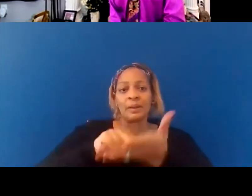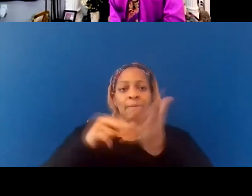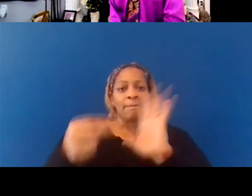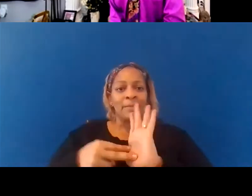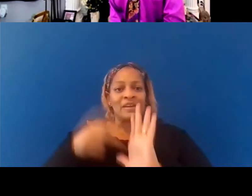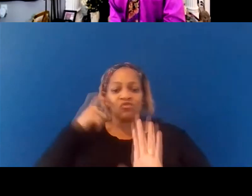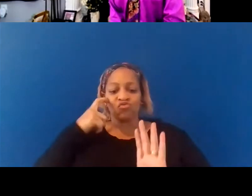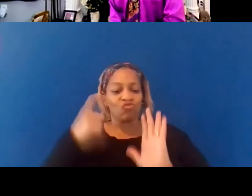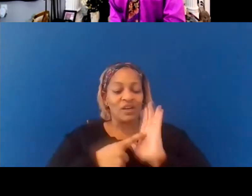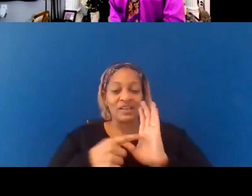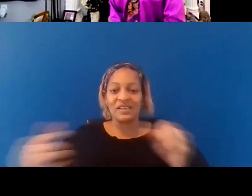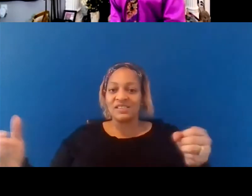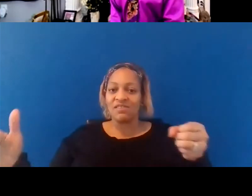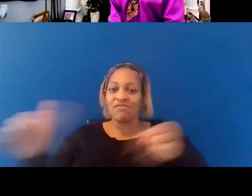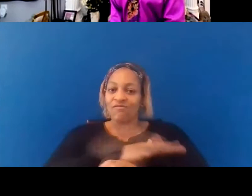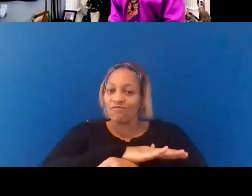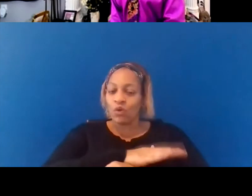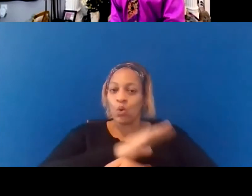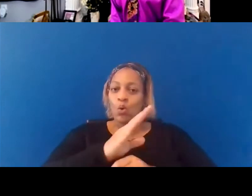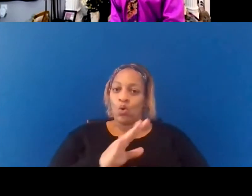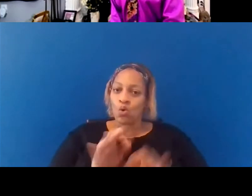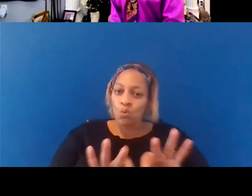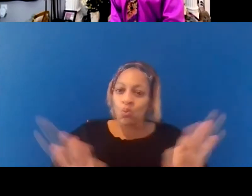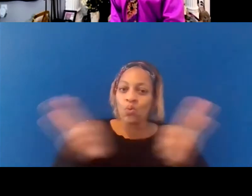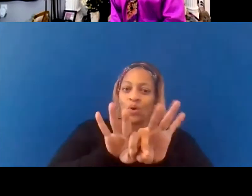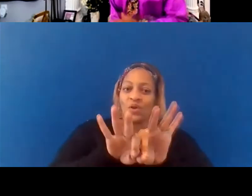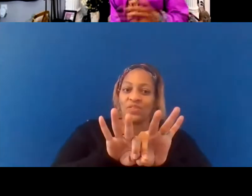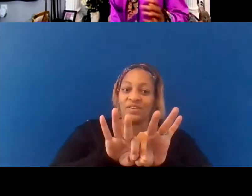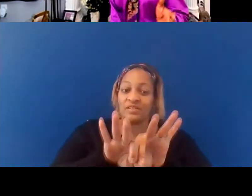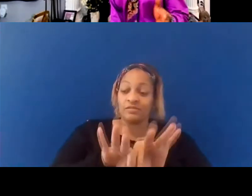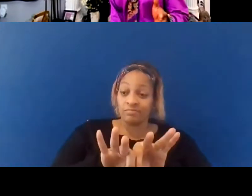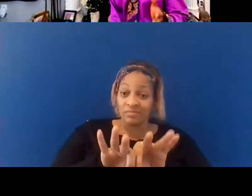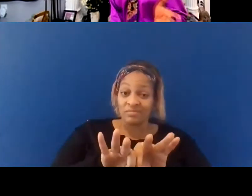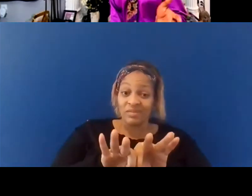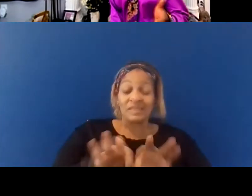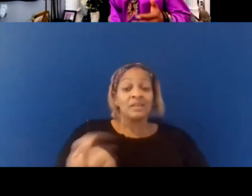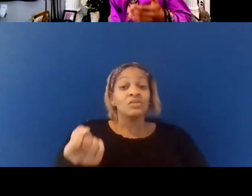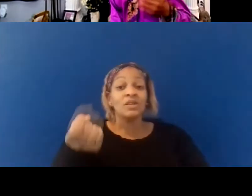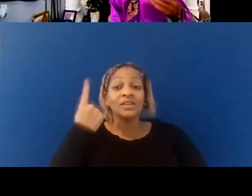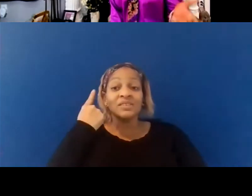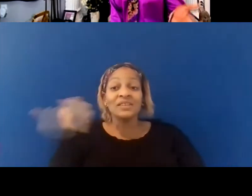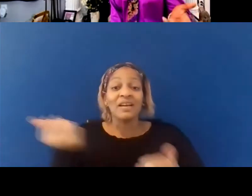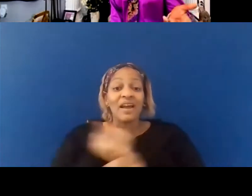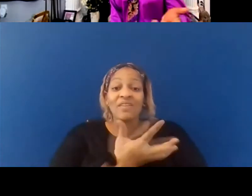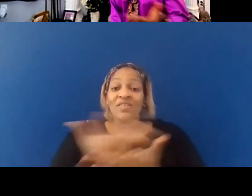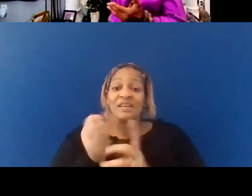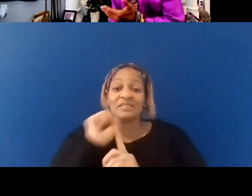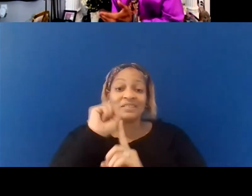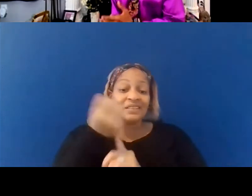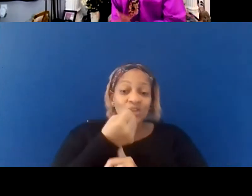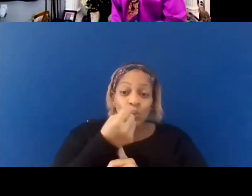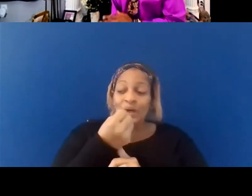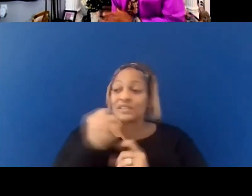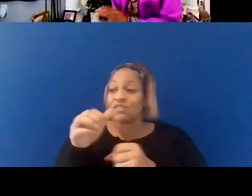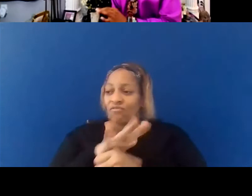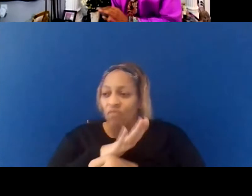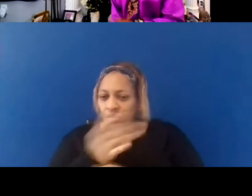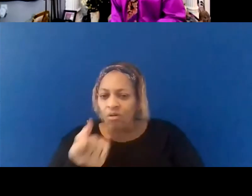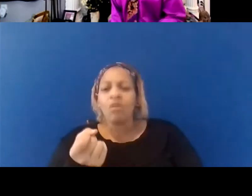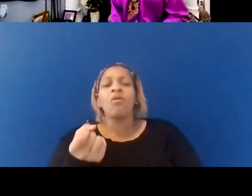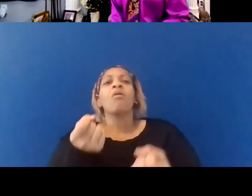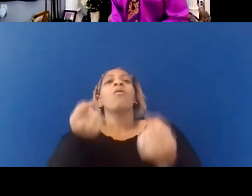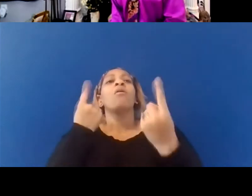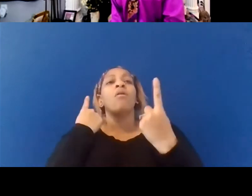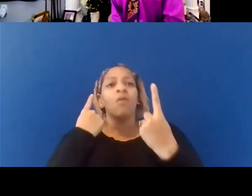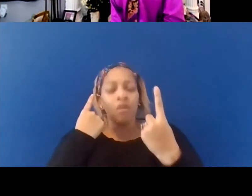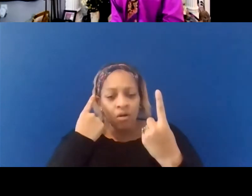worth of, and to understand whatever it is, situation, thing, whatever, fully, to